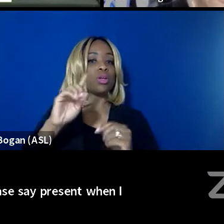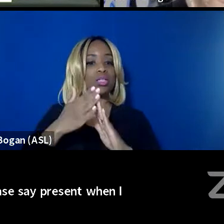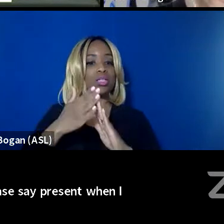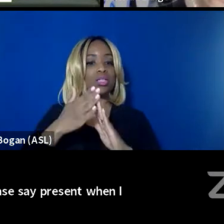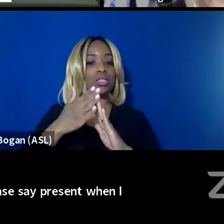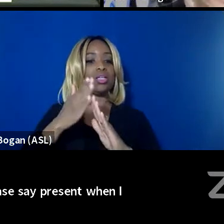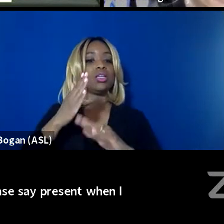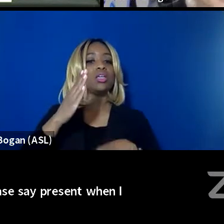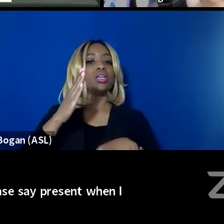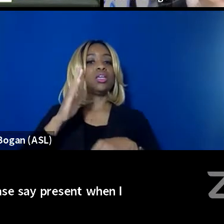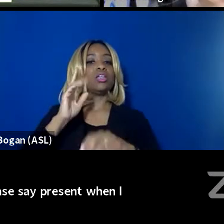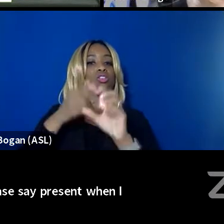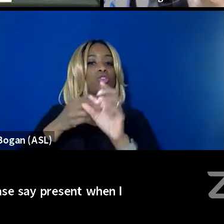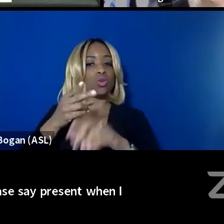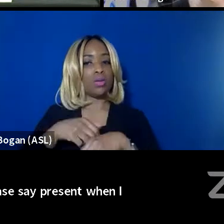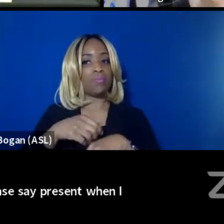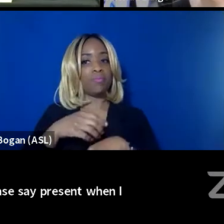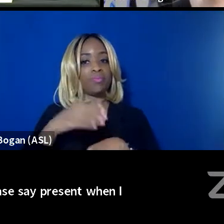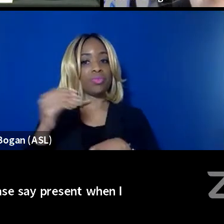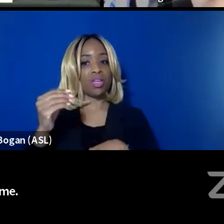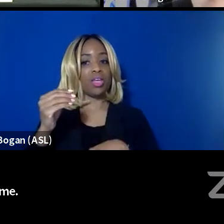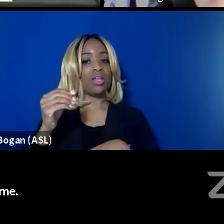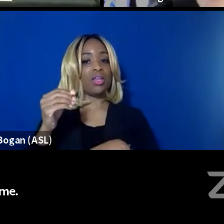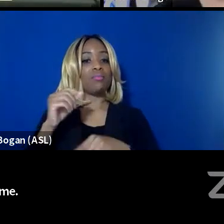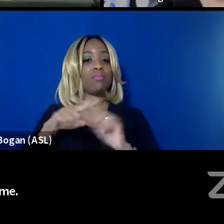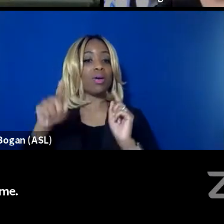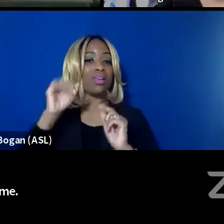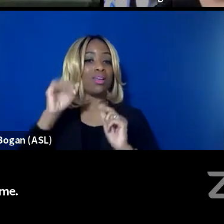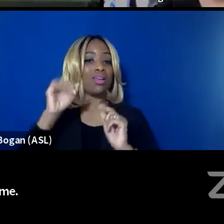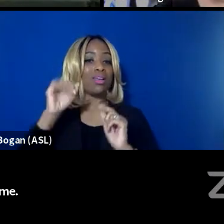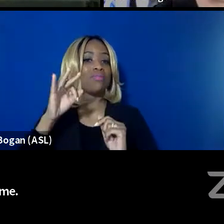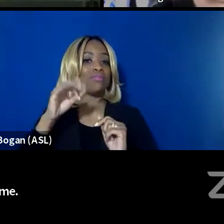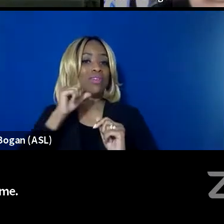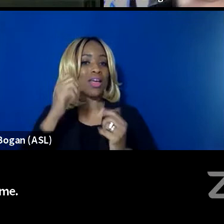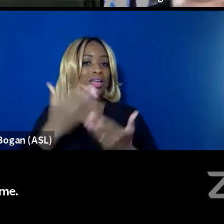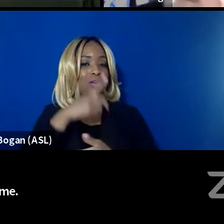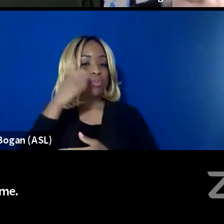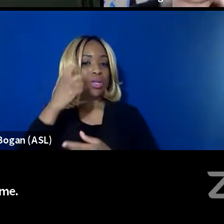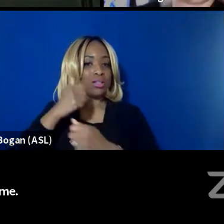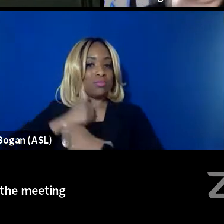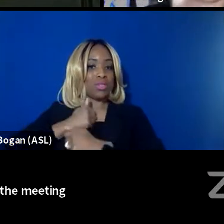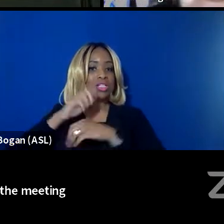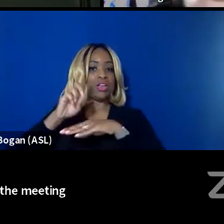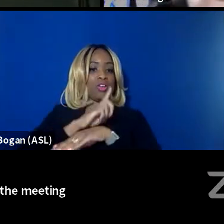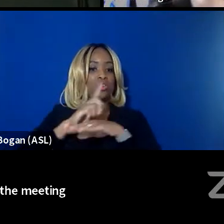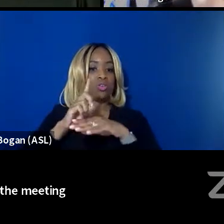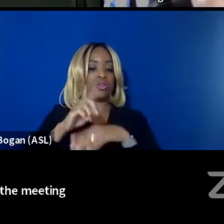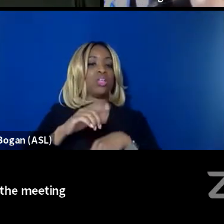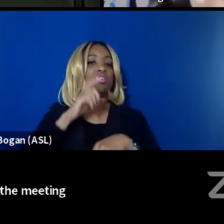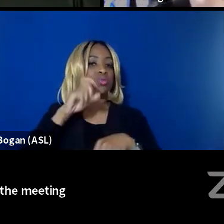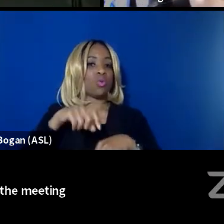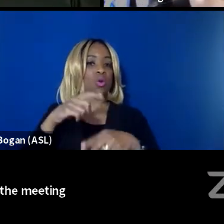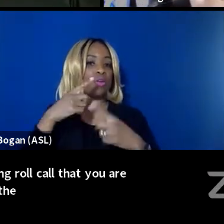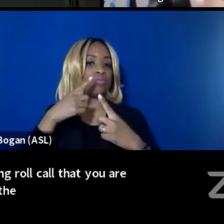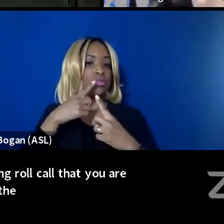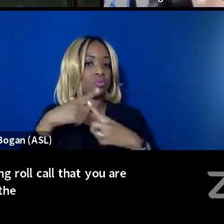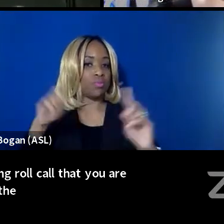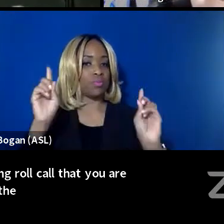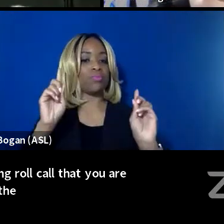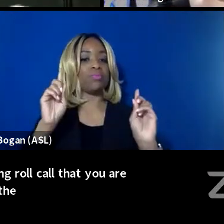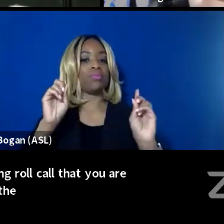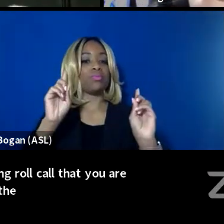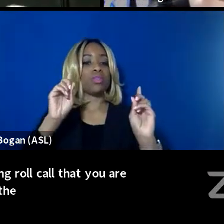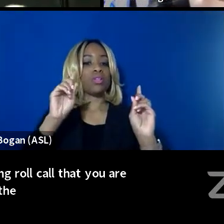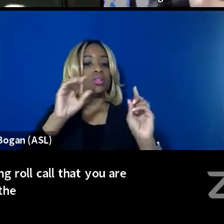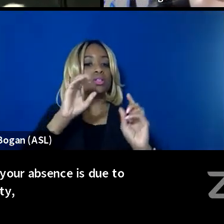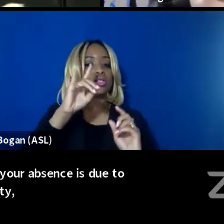remotely. And unless your absence is due to military duty, announce your physical location by stating the county, city, township, or village, and